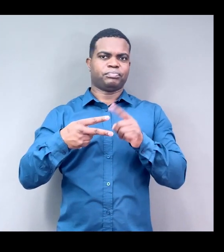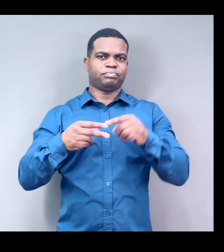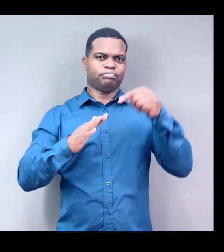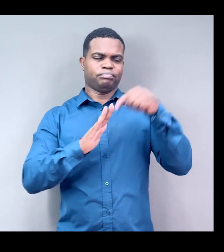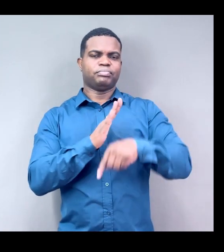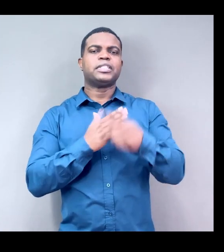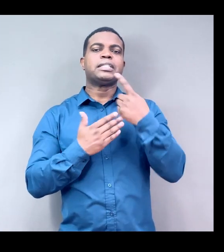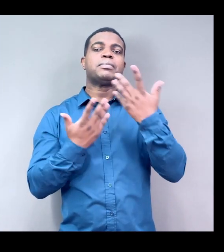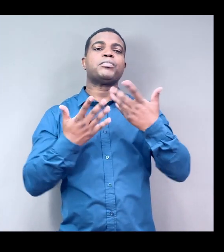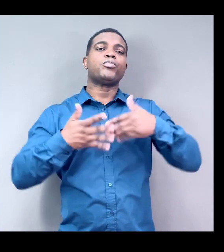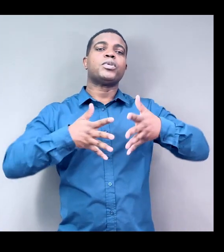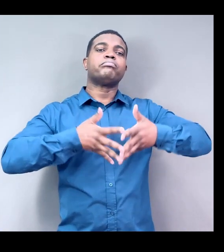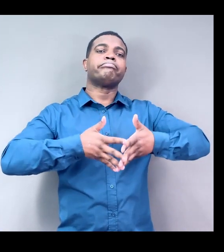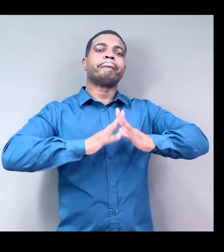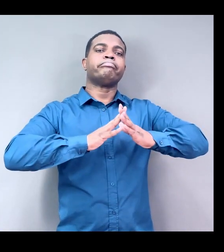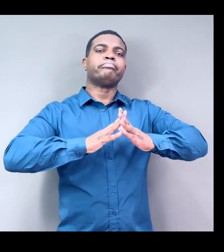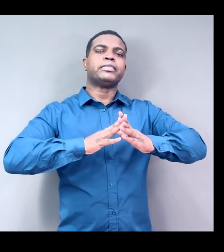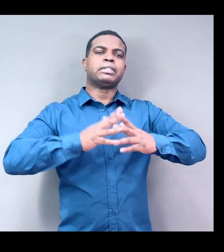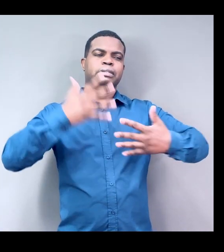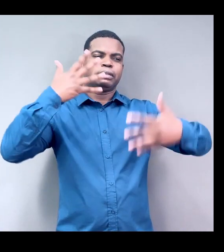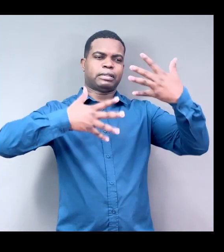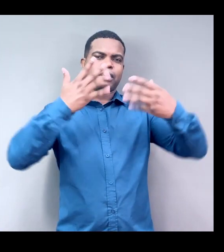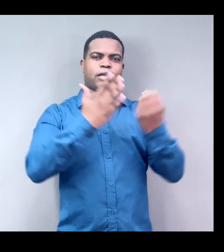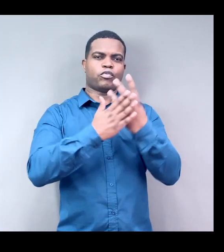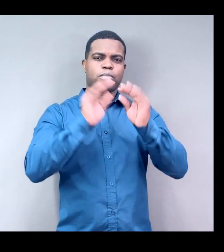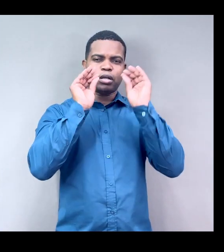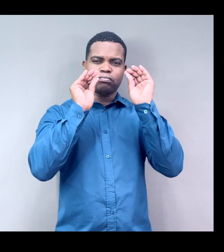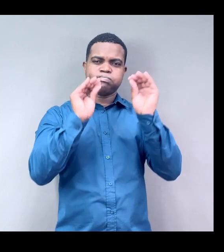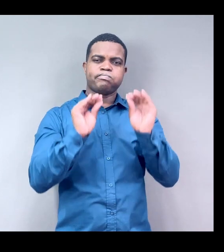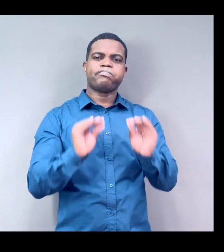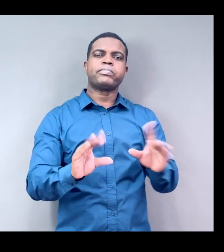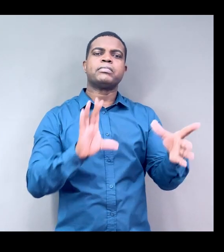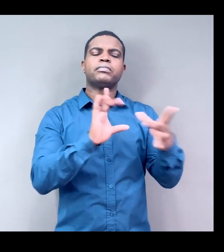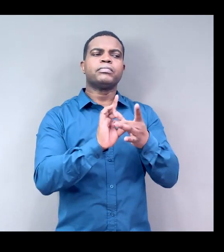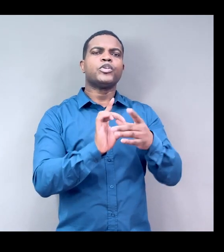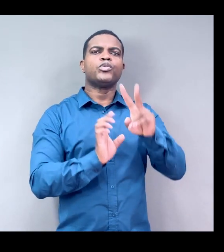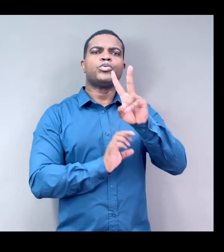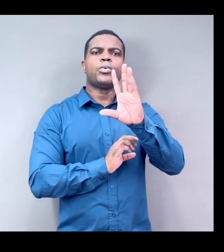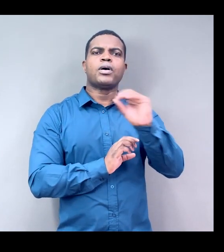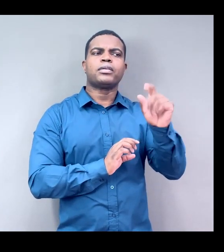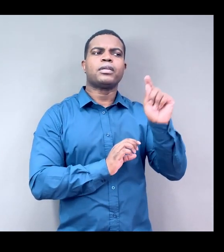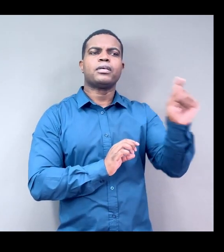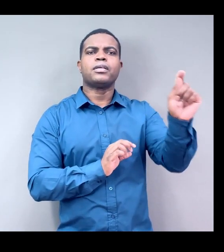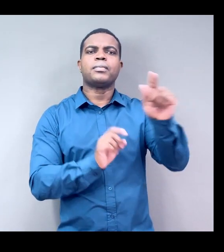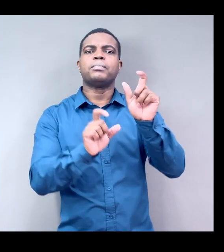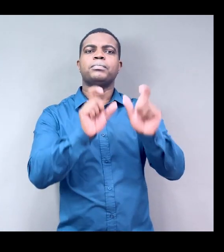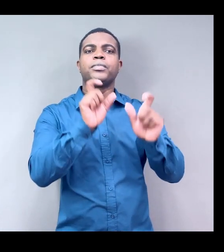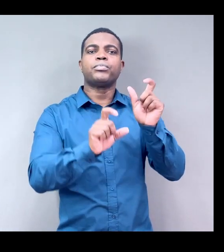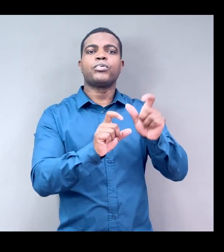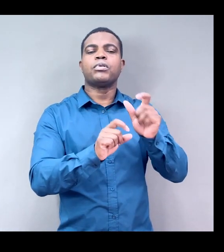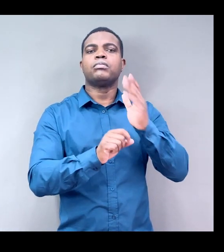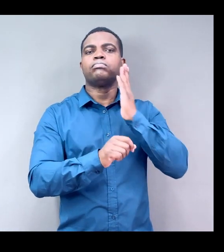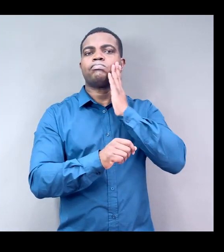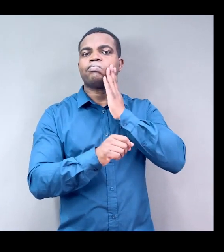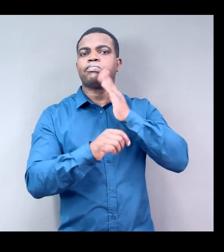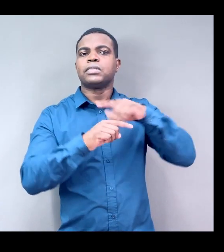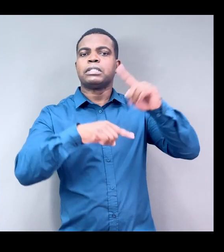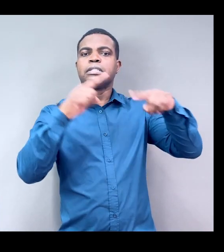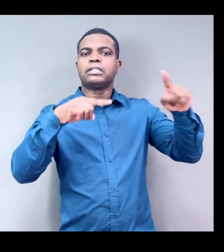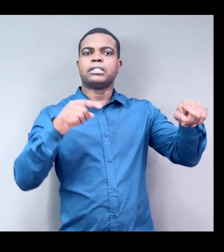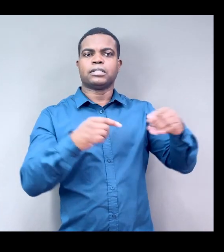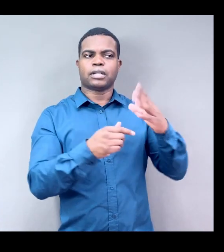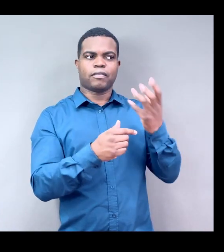could be to establish a comprehensive database that contains profiles of